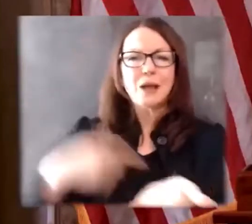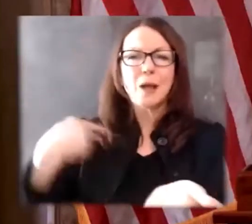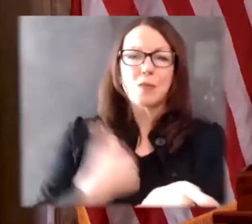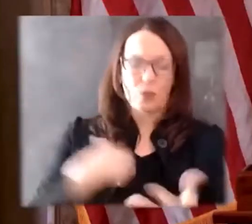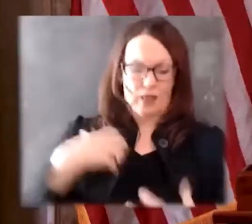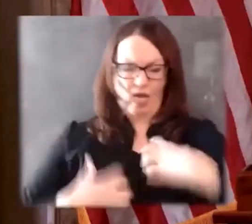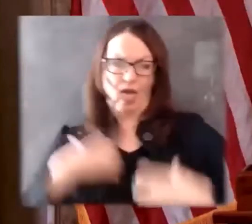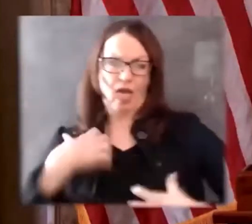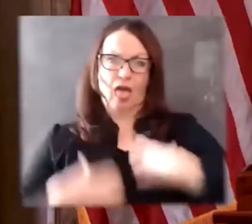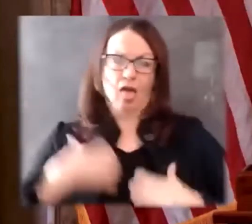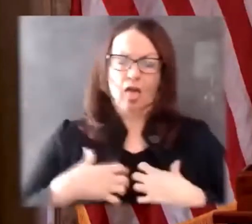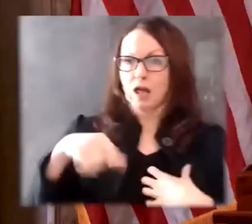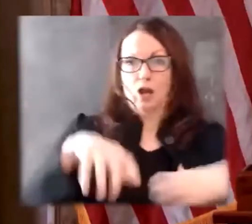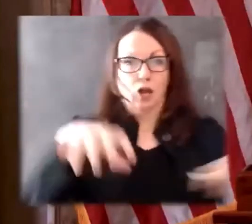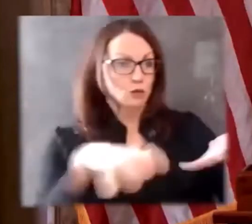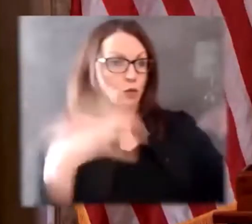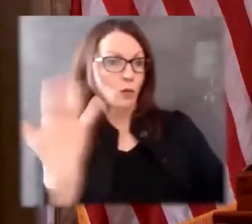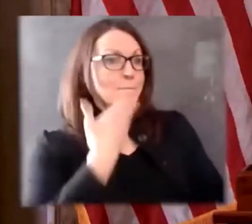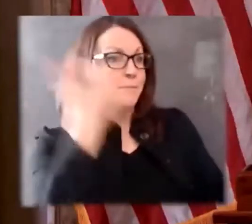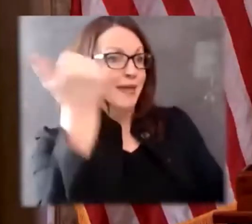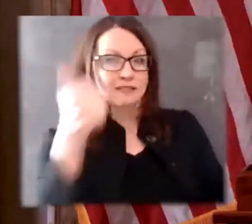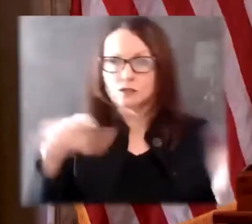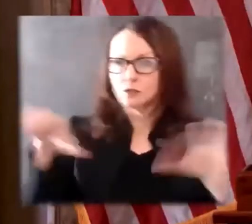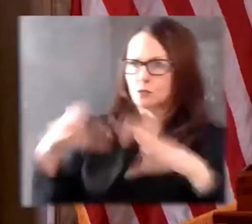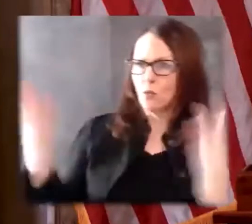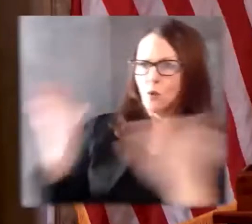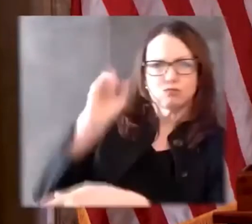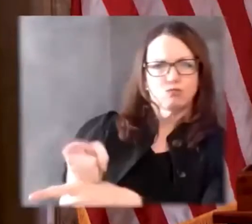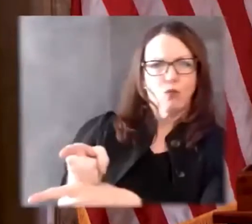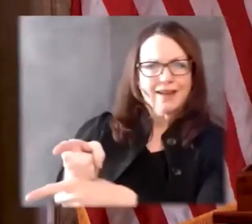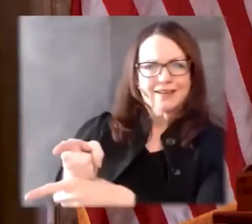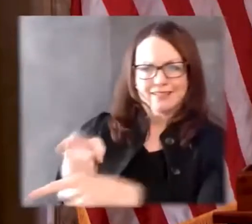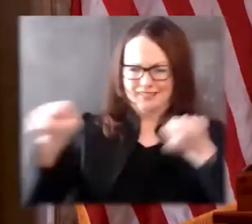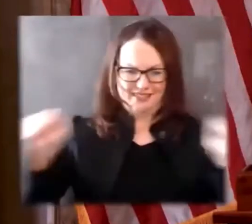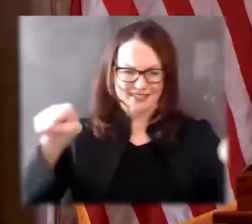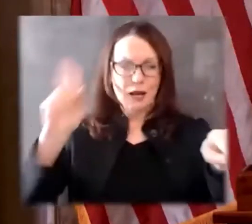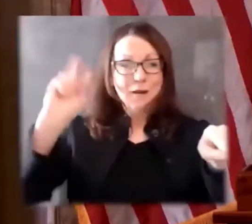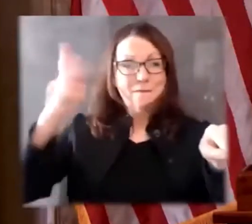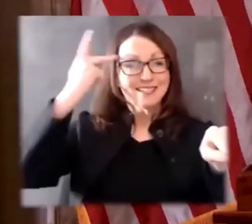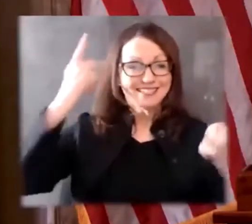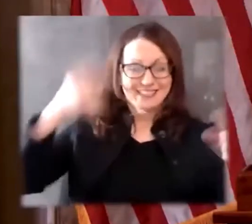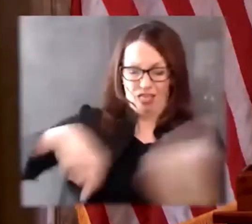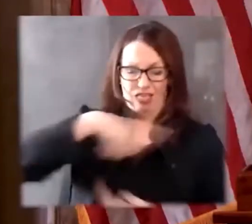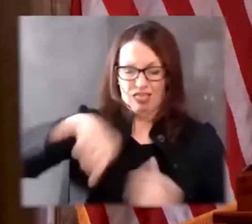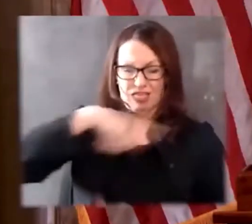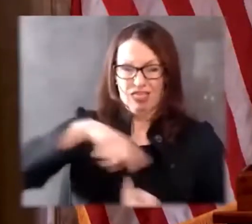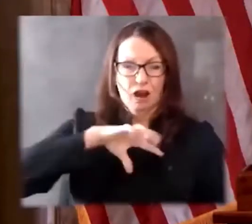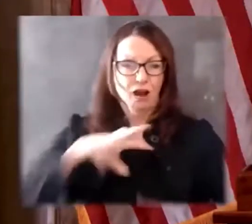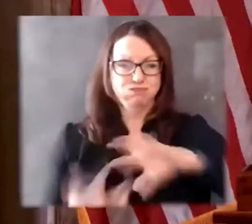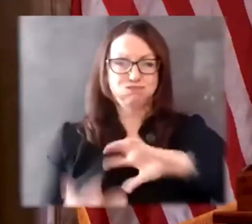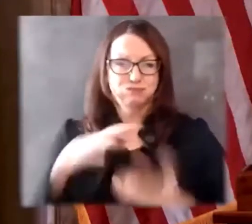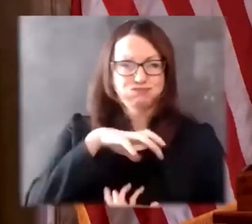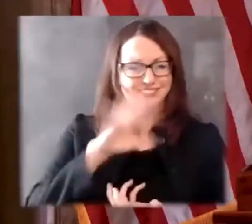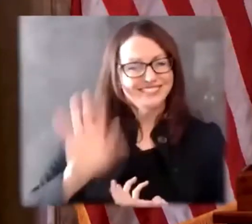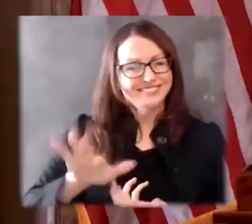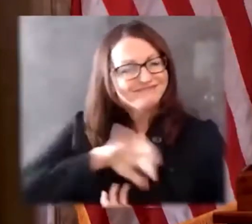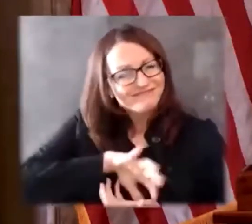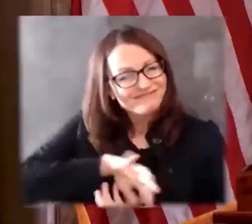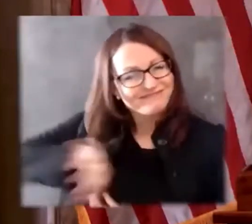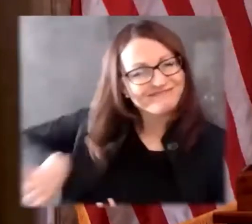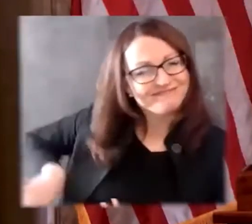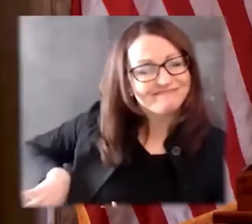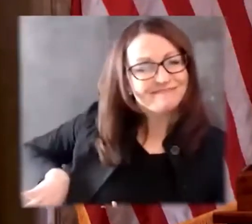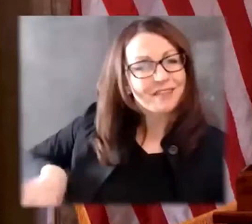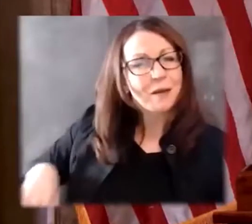interest instead. Yes, there were moments where we could have offered a greater empathy, more humility, and